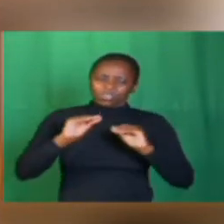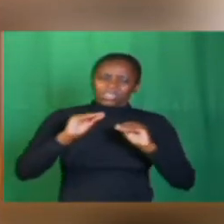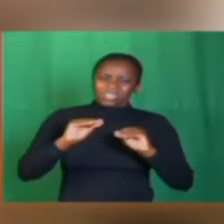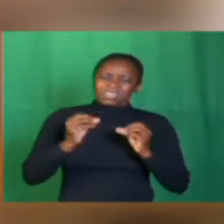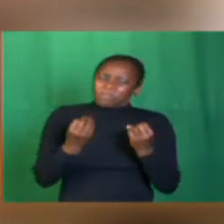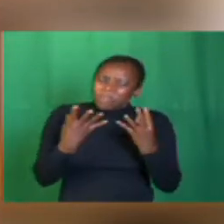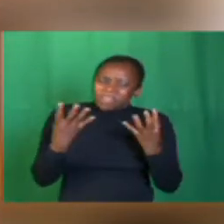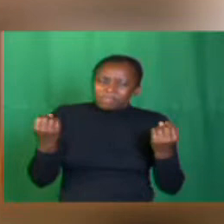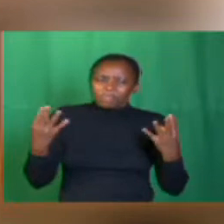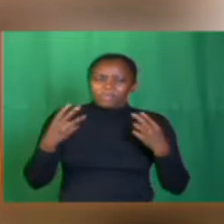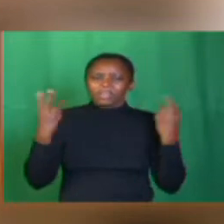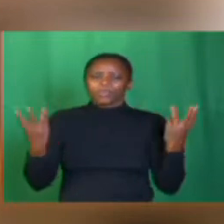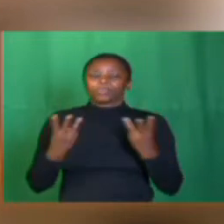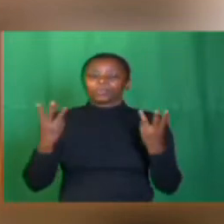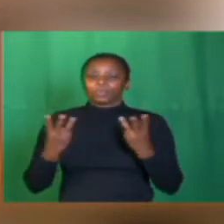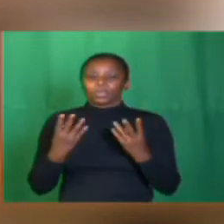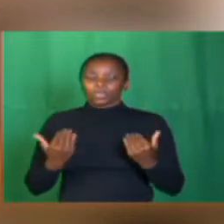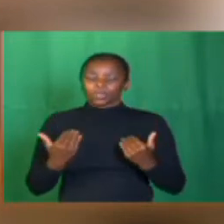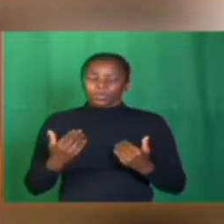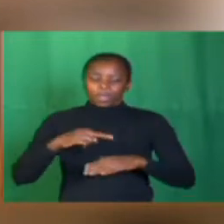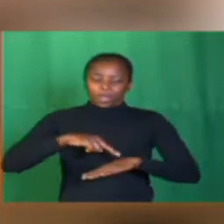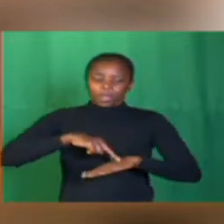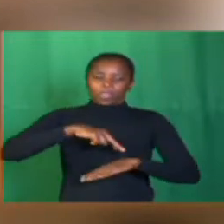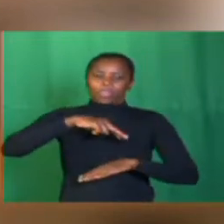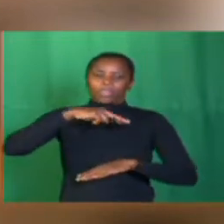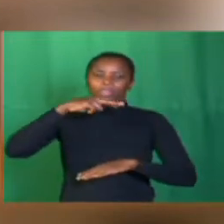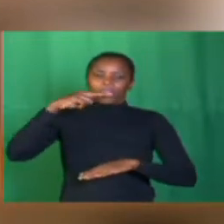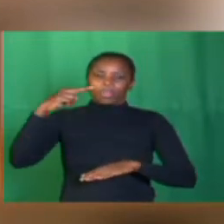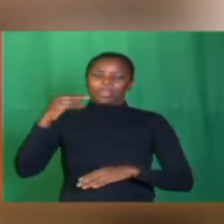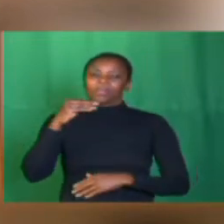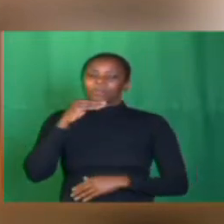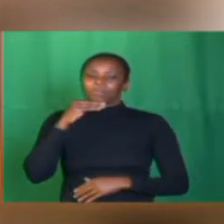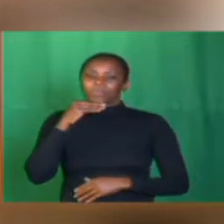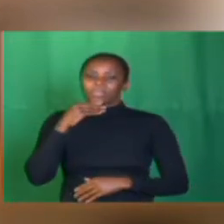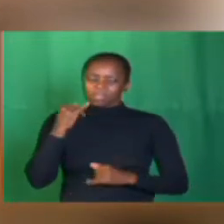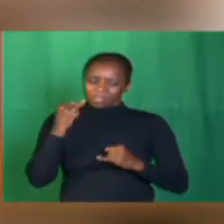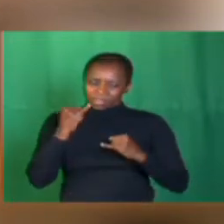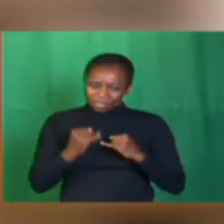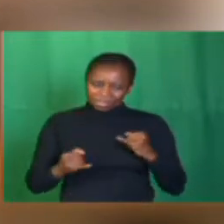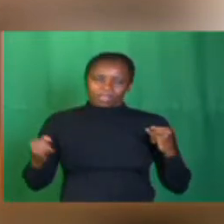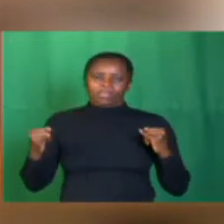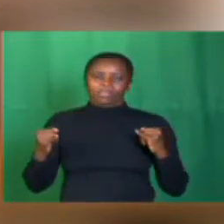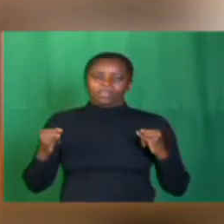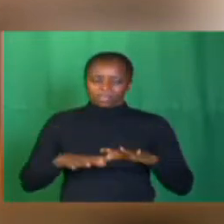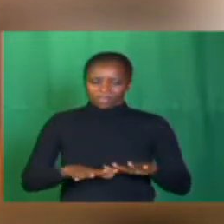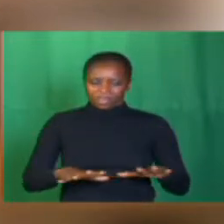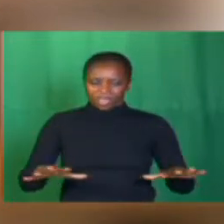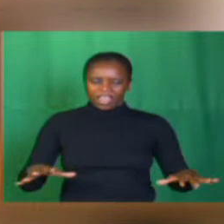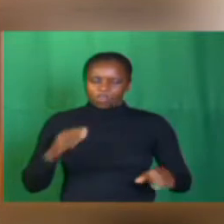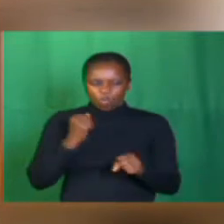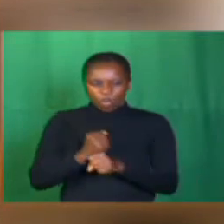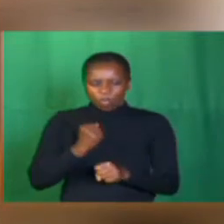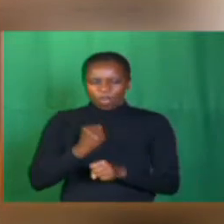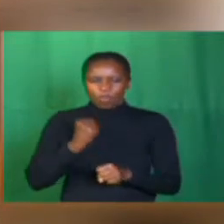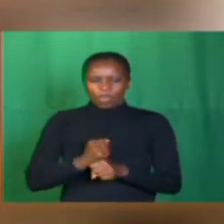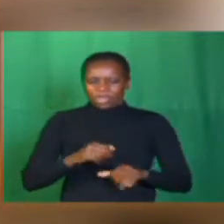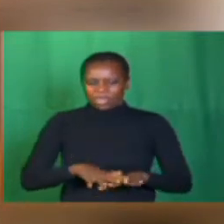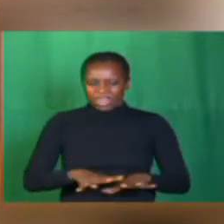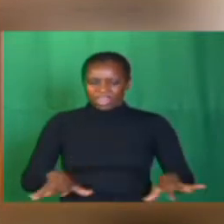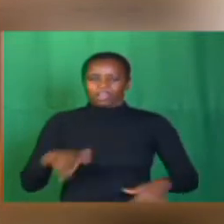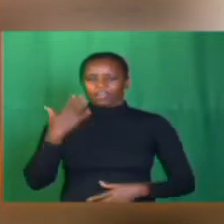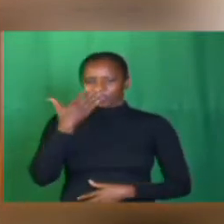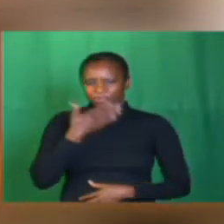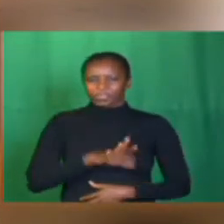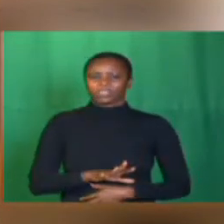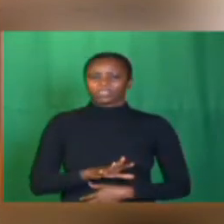So him ascending to heaven marks the end of his earthly ministry. It is done. What he had